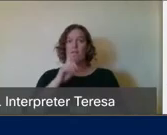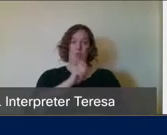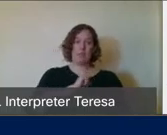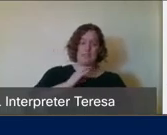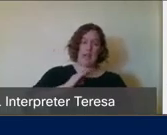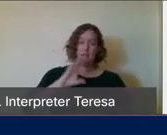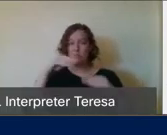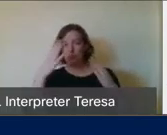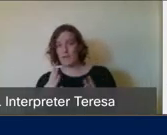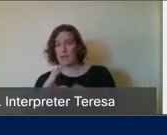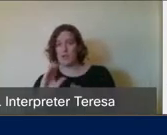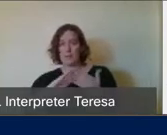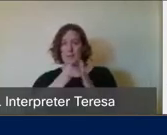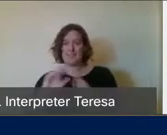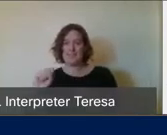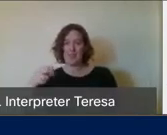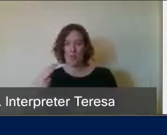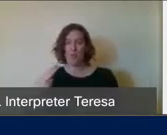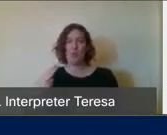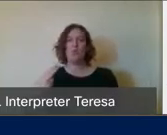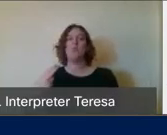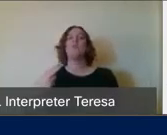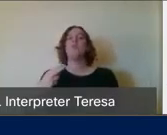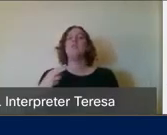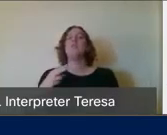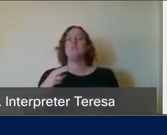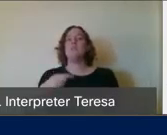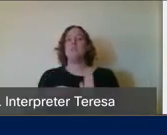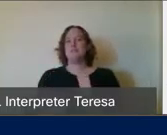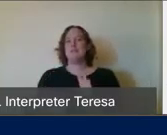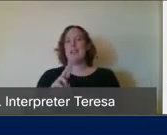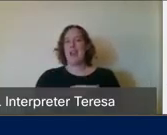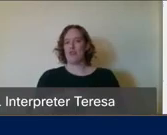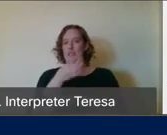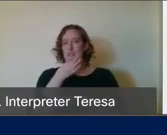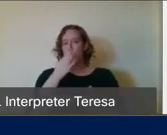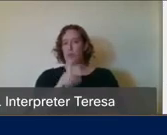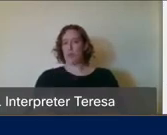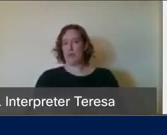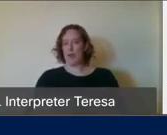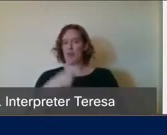stakeholders, featuring national experts on trauma-informed care, is coming soon.